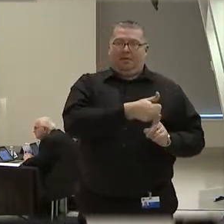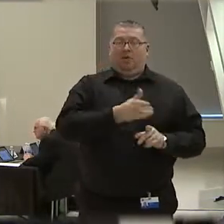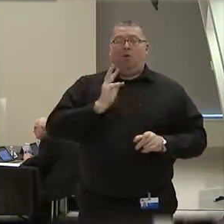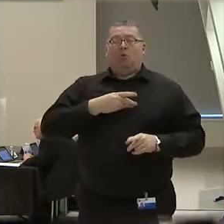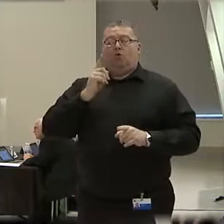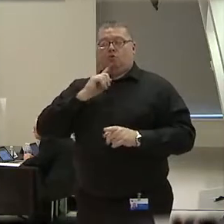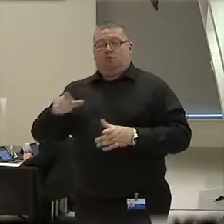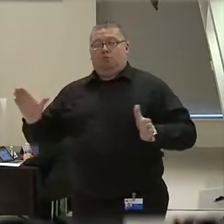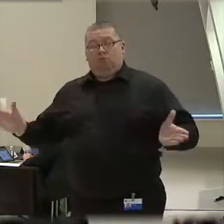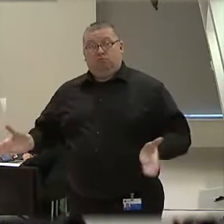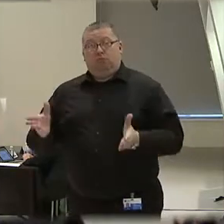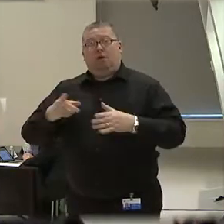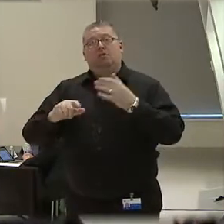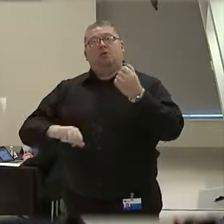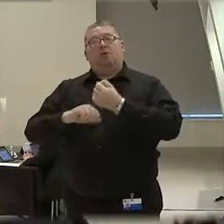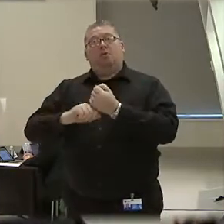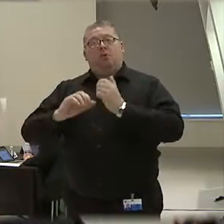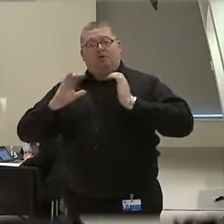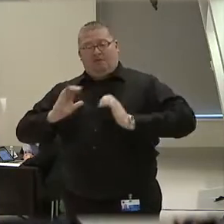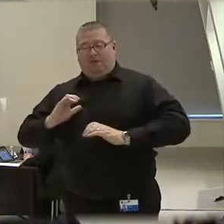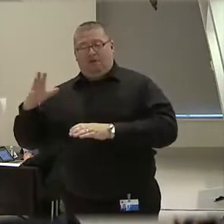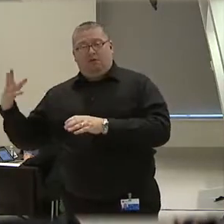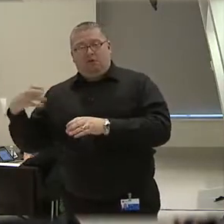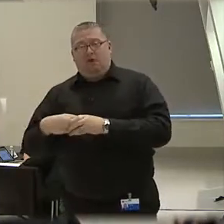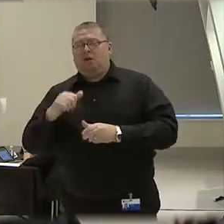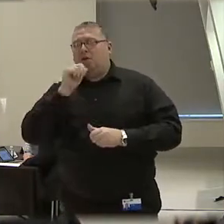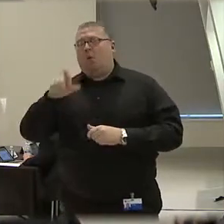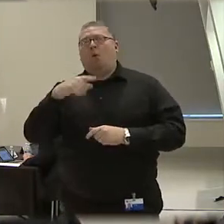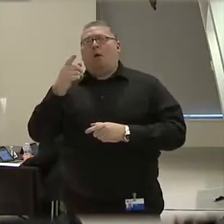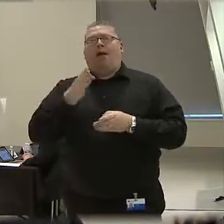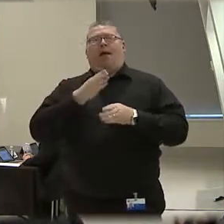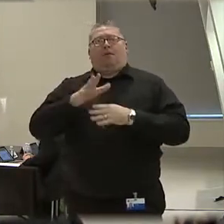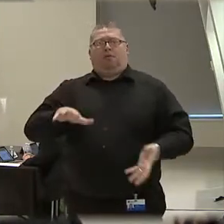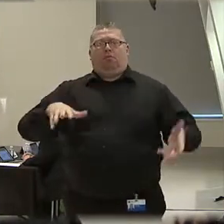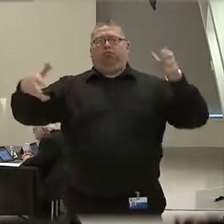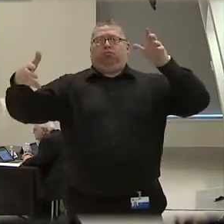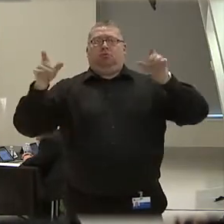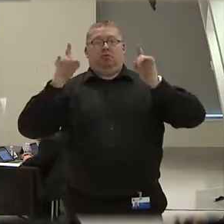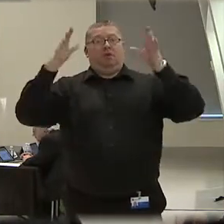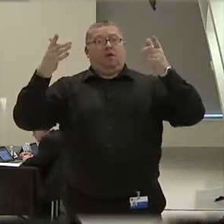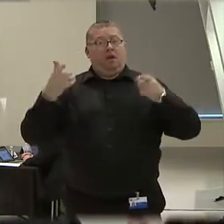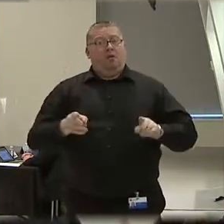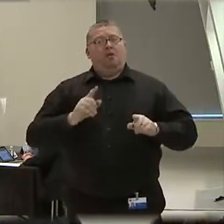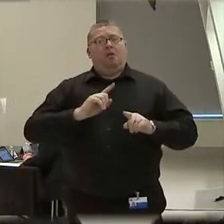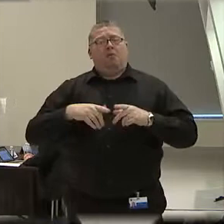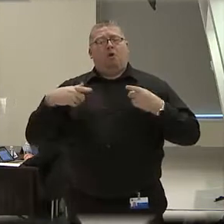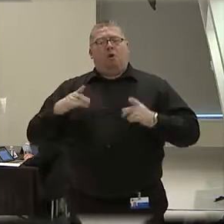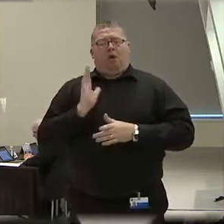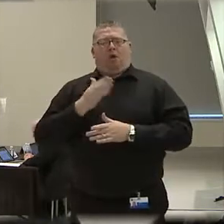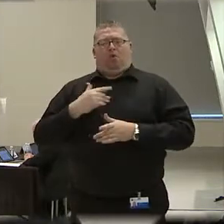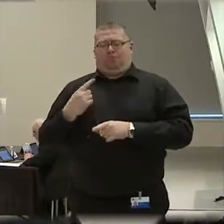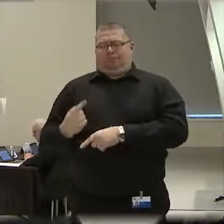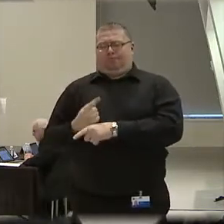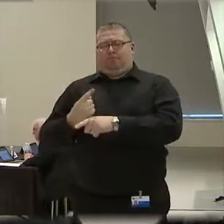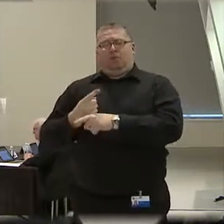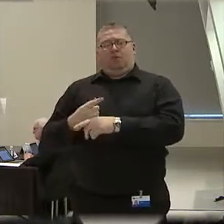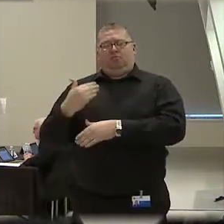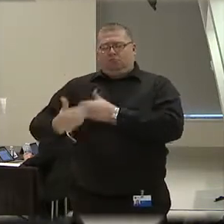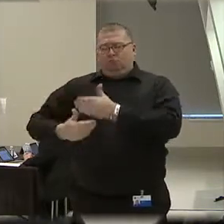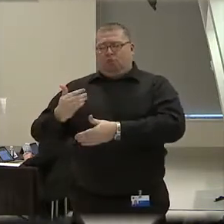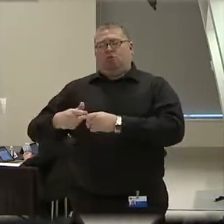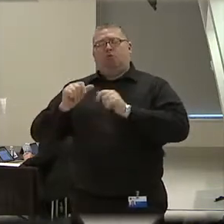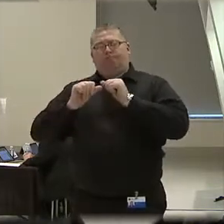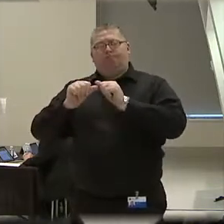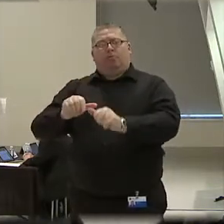and support civilian oversight, and not just in the aftermath of a critical incident, but as a part of its regular efforts to advance community